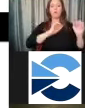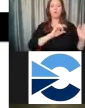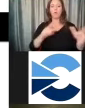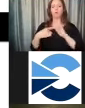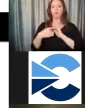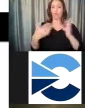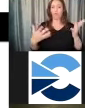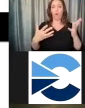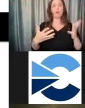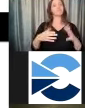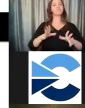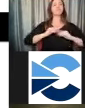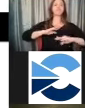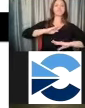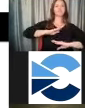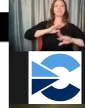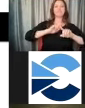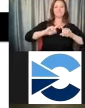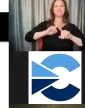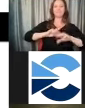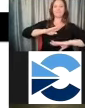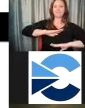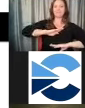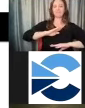demonstrated acceptable psychometric properties.